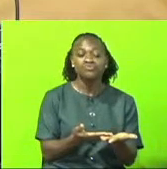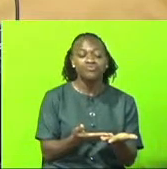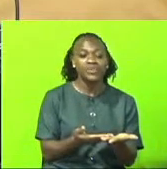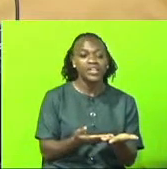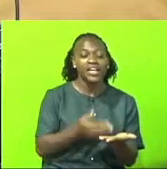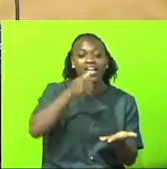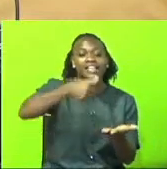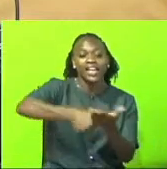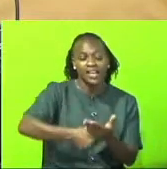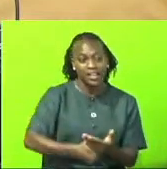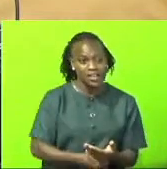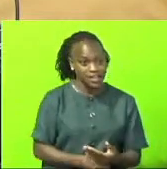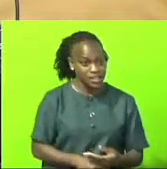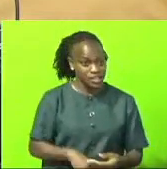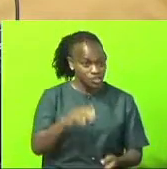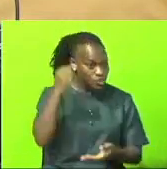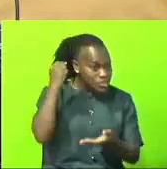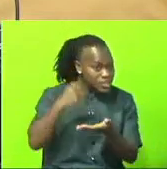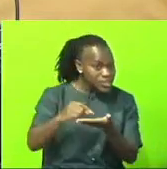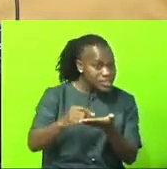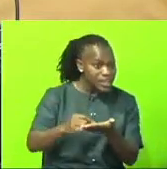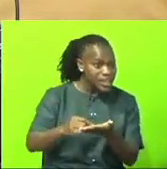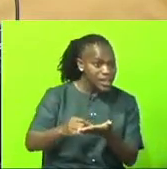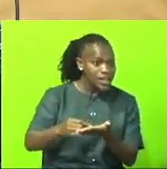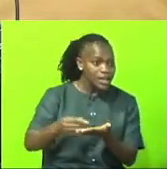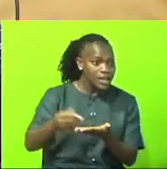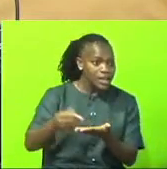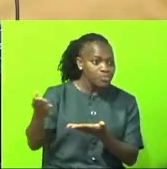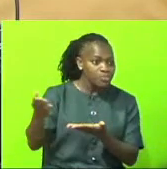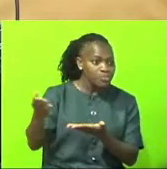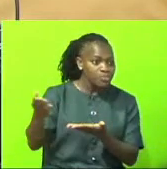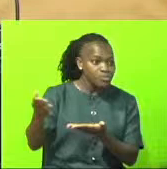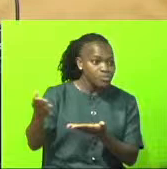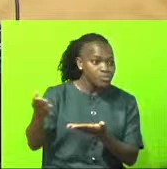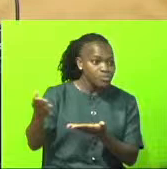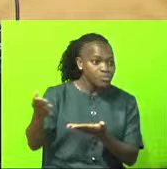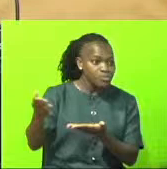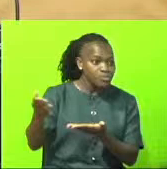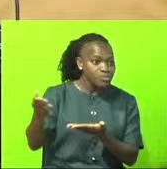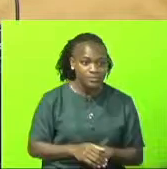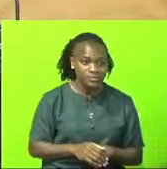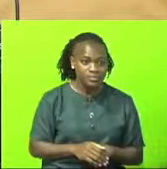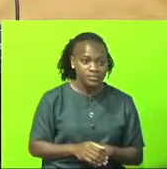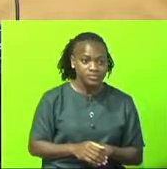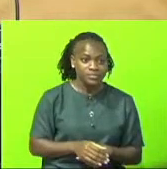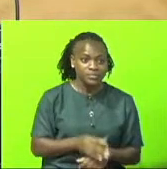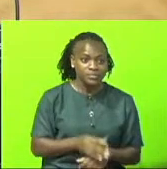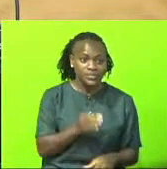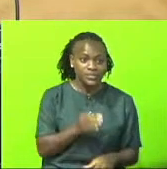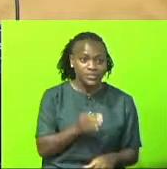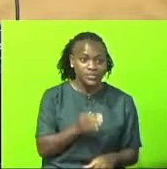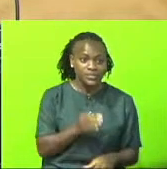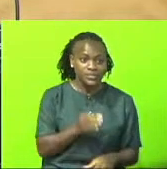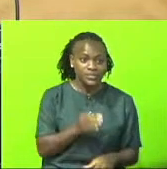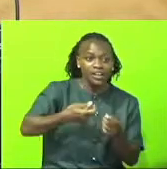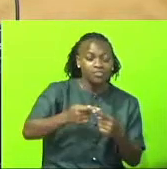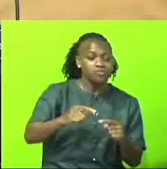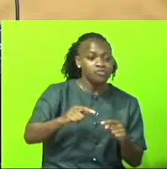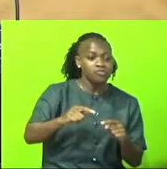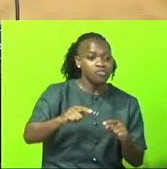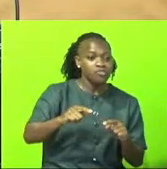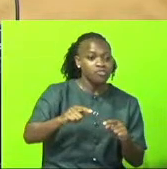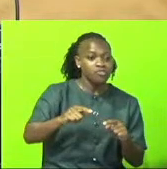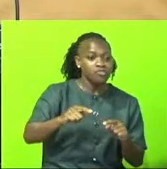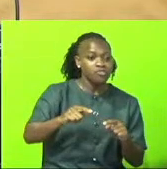petition that you've sacked him? And then he's not here. Even if there's a letter from the General Secretary that